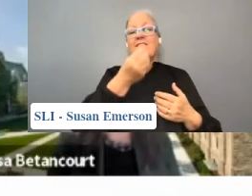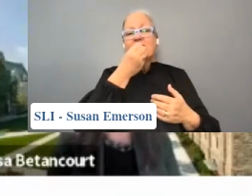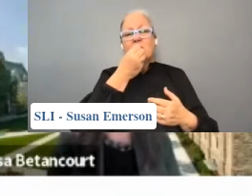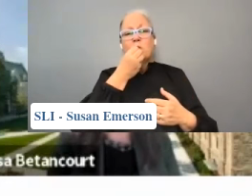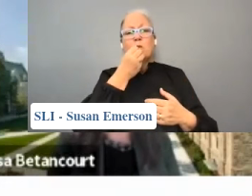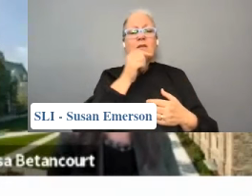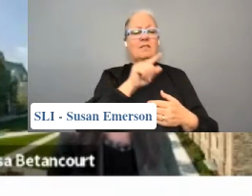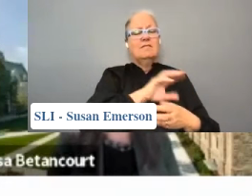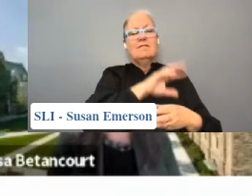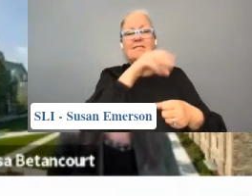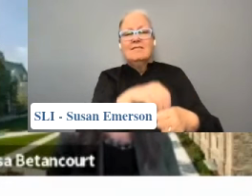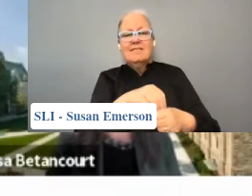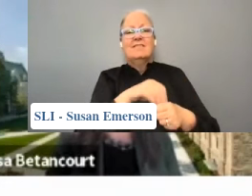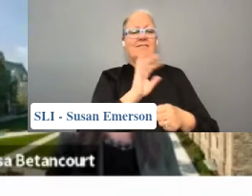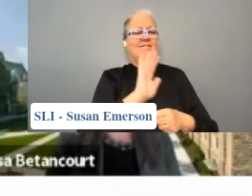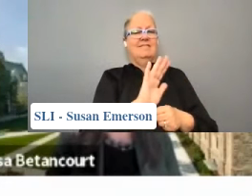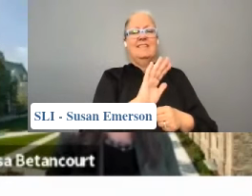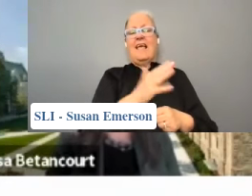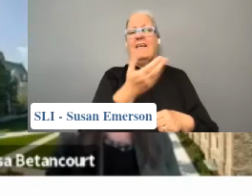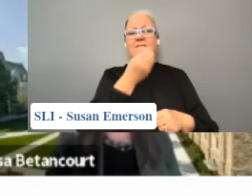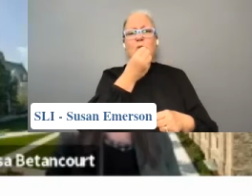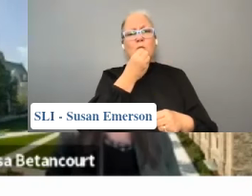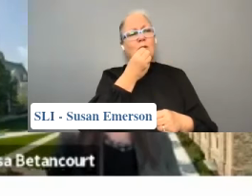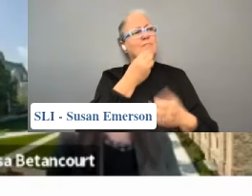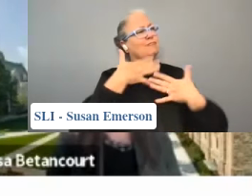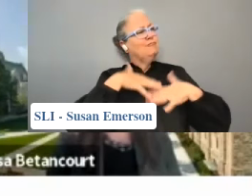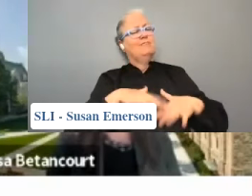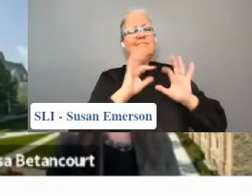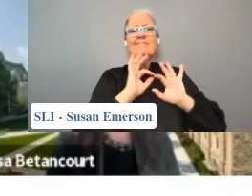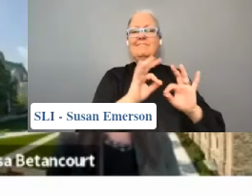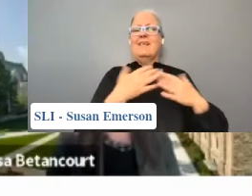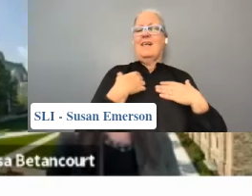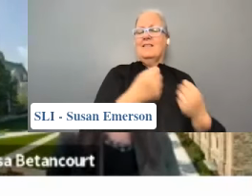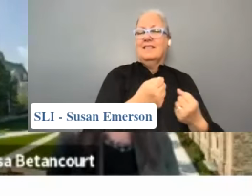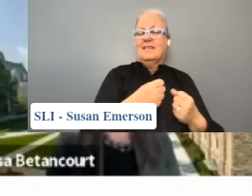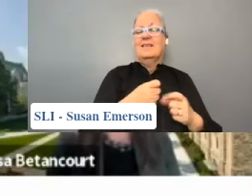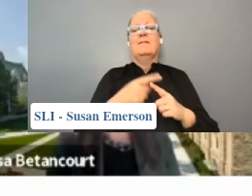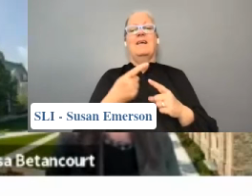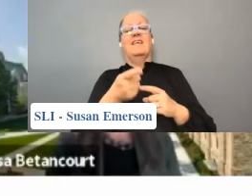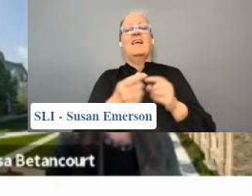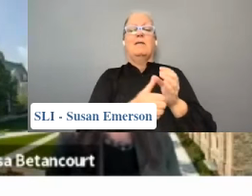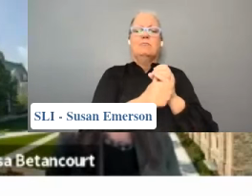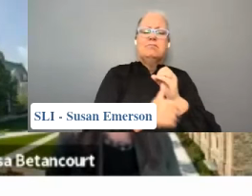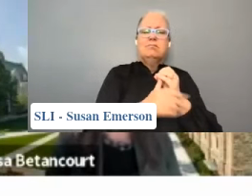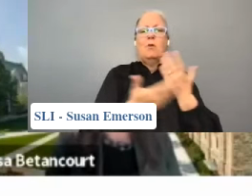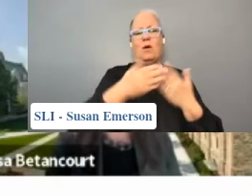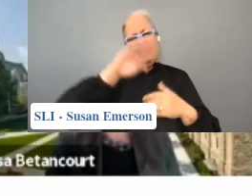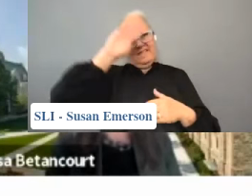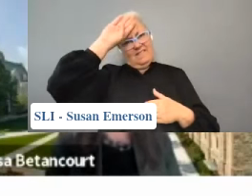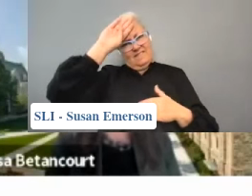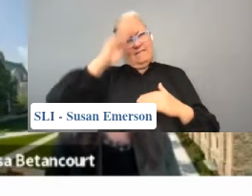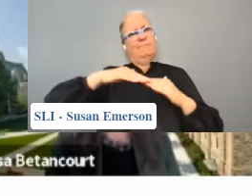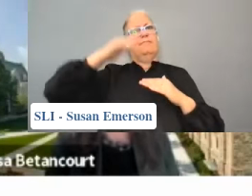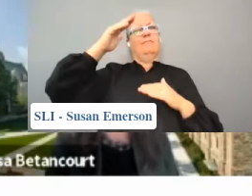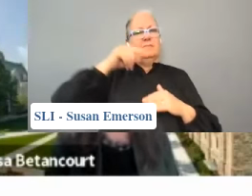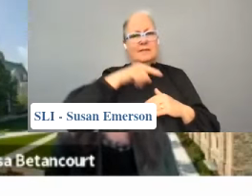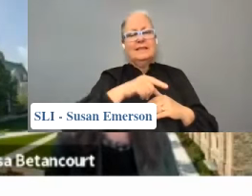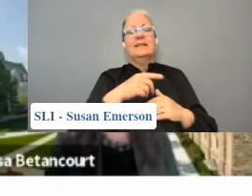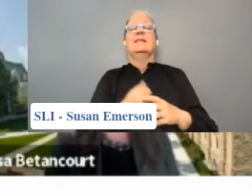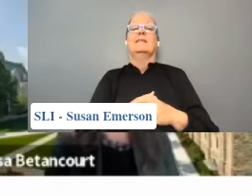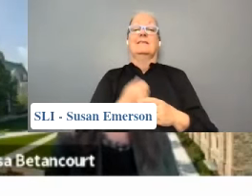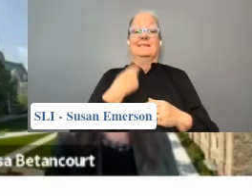into the child's diet, and increased care seeking for health problems like diarrhea and fever. Also very important, we saw a decrease